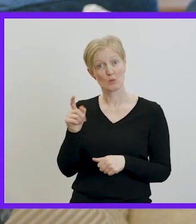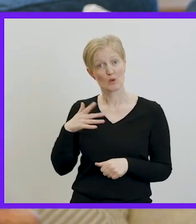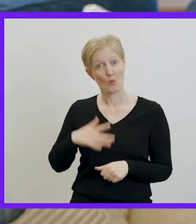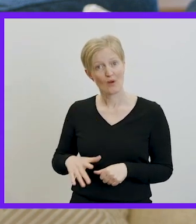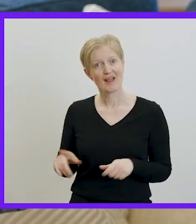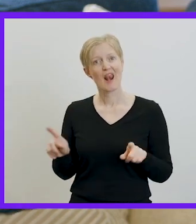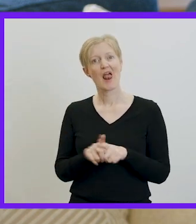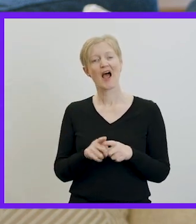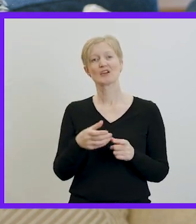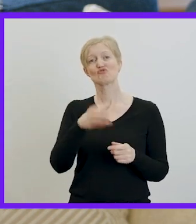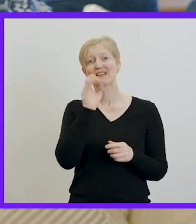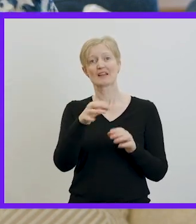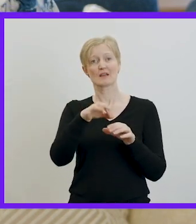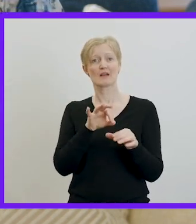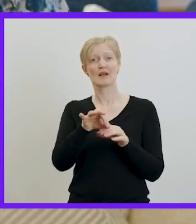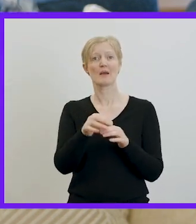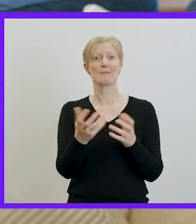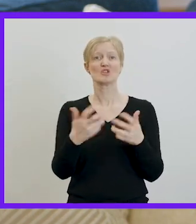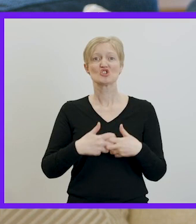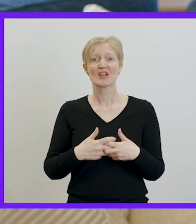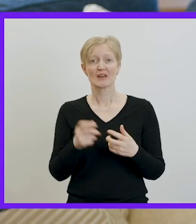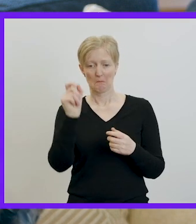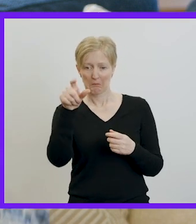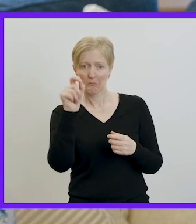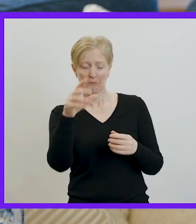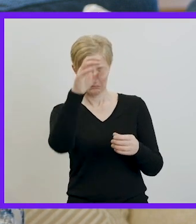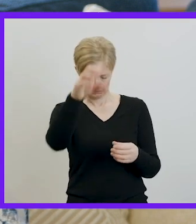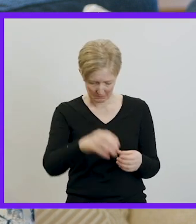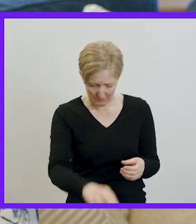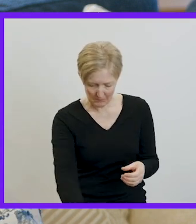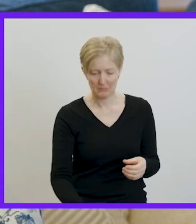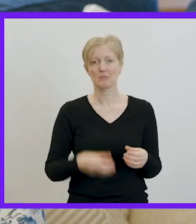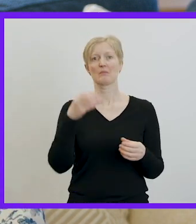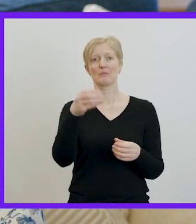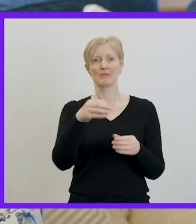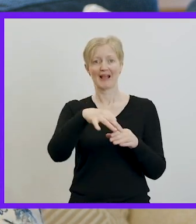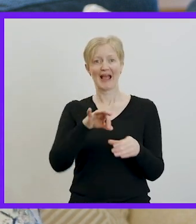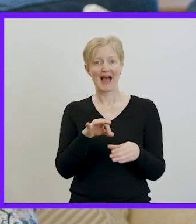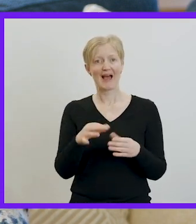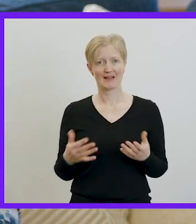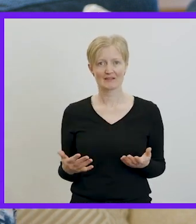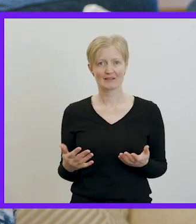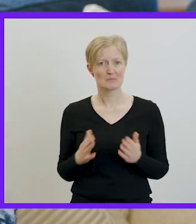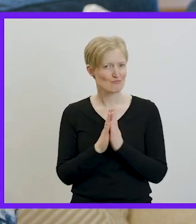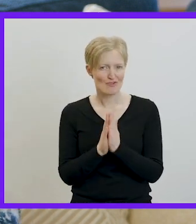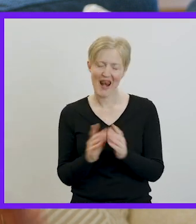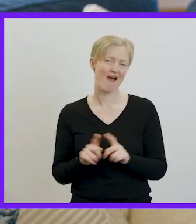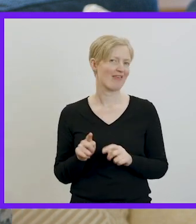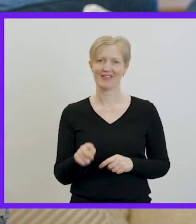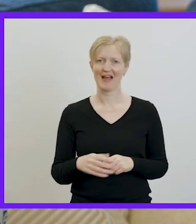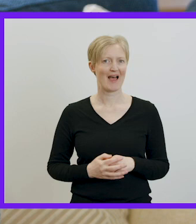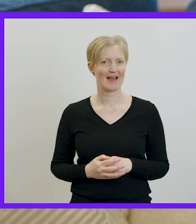easily, just like a slot machine. You put in your money and bang, out comes the Coke. But friends, prayer is not like that.